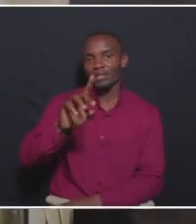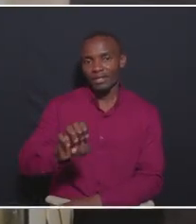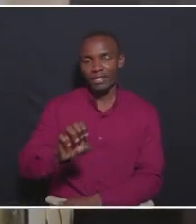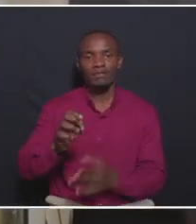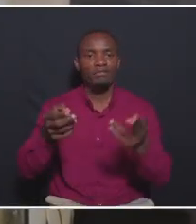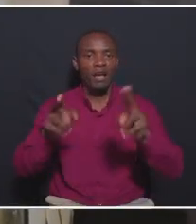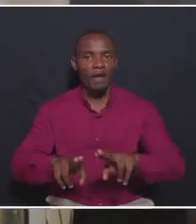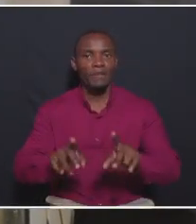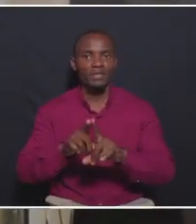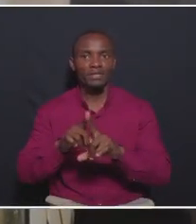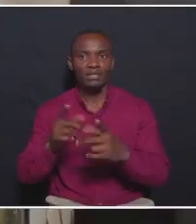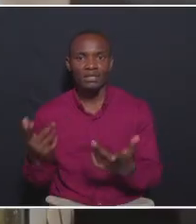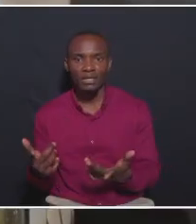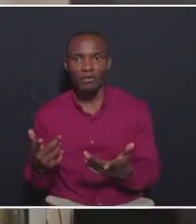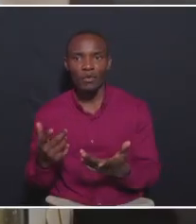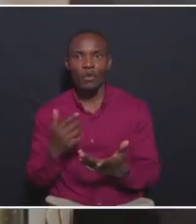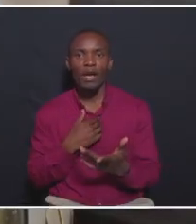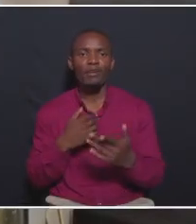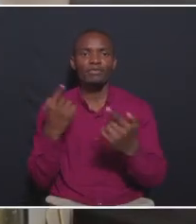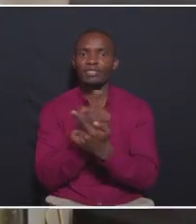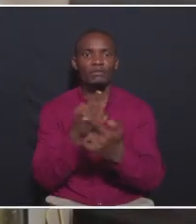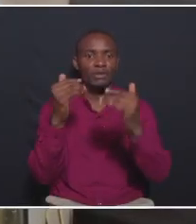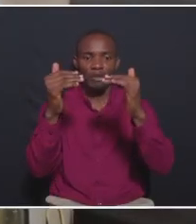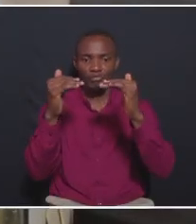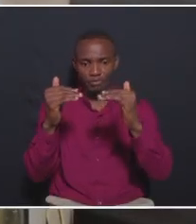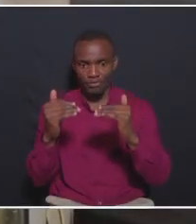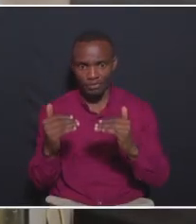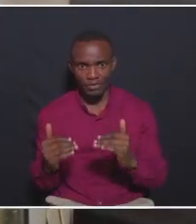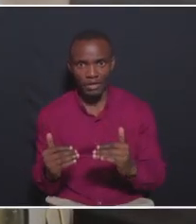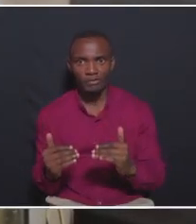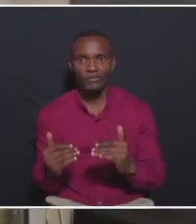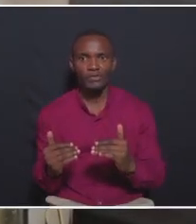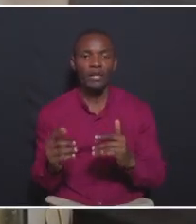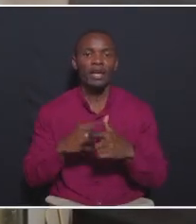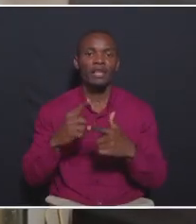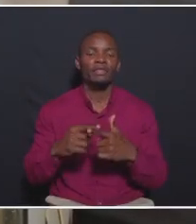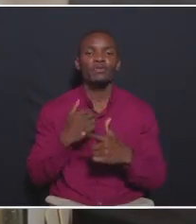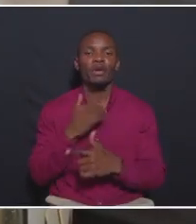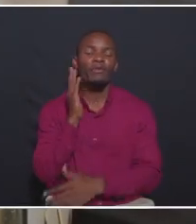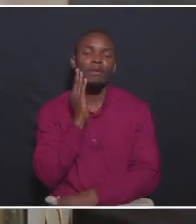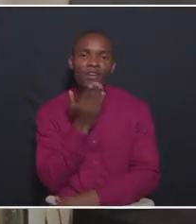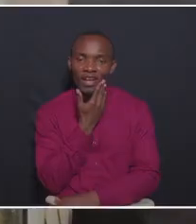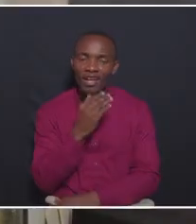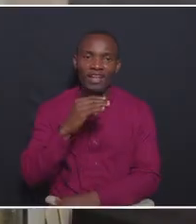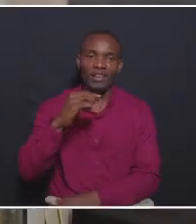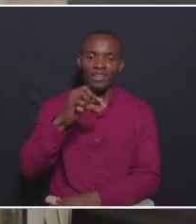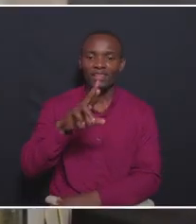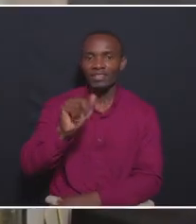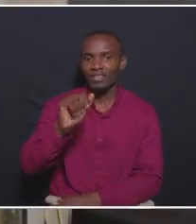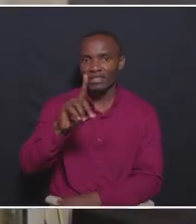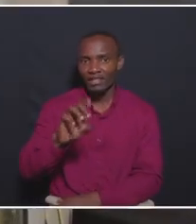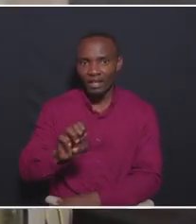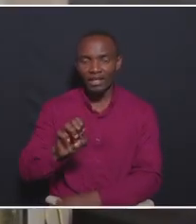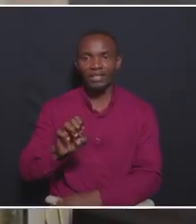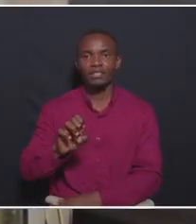has different stages. There's dialogue editing, Foley, all that. And then color grading is color grading. You have color correction and color